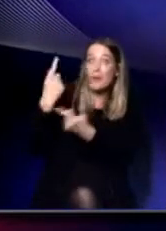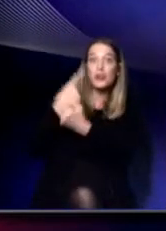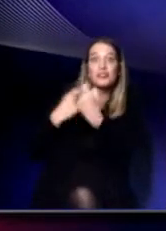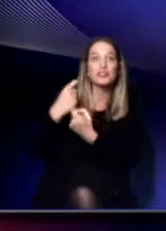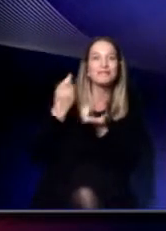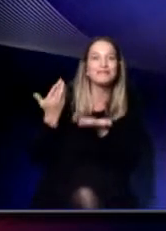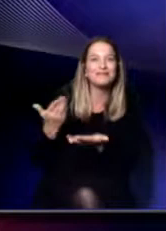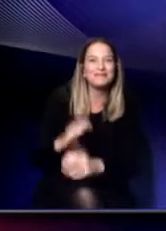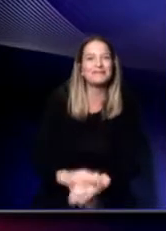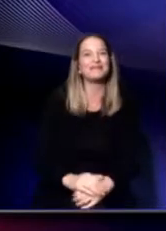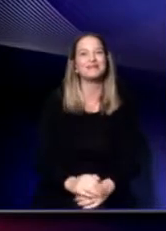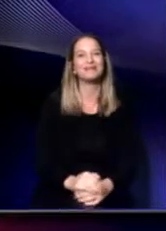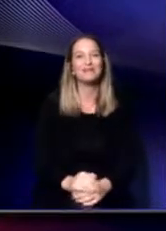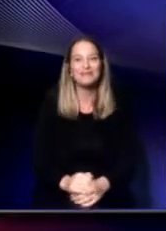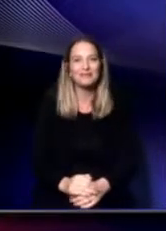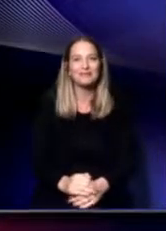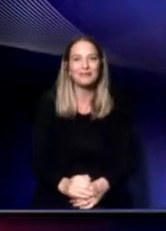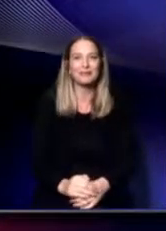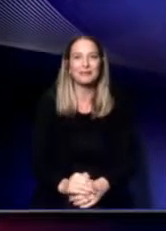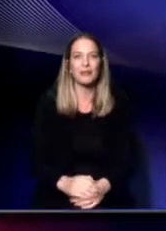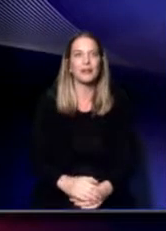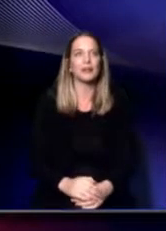have.